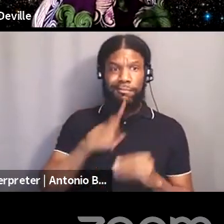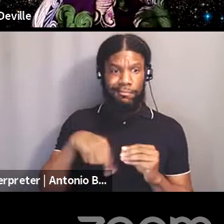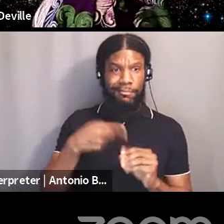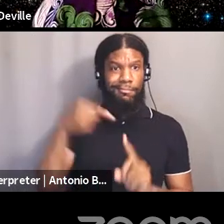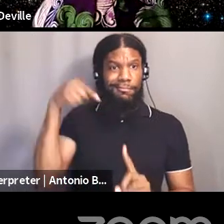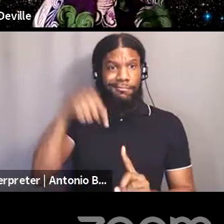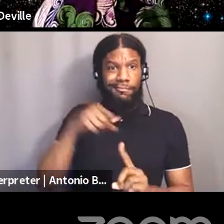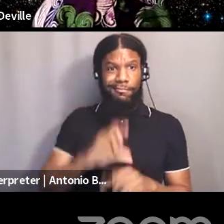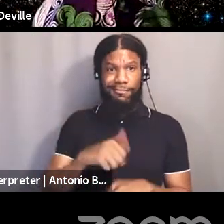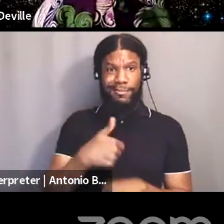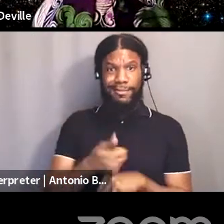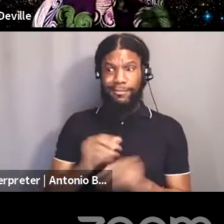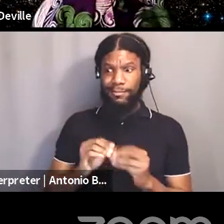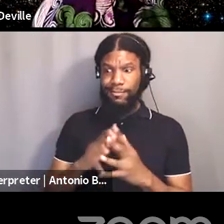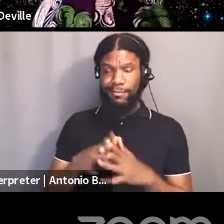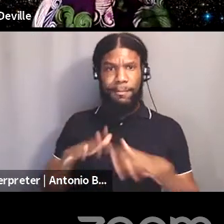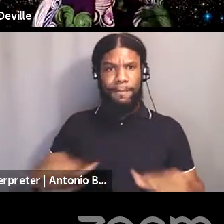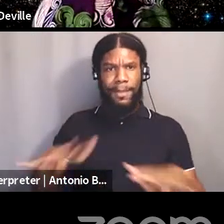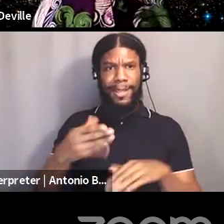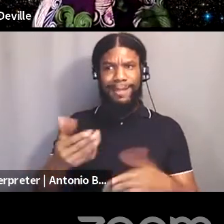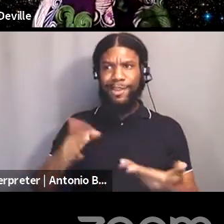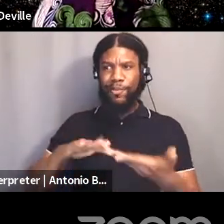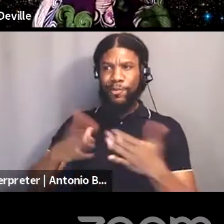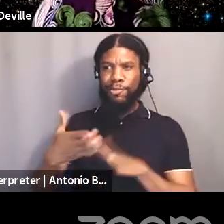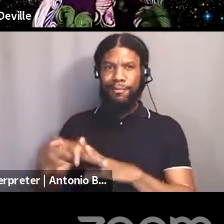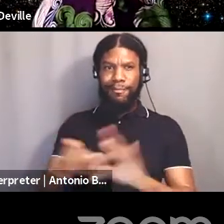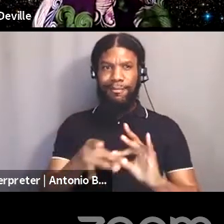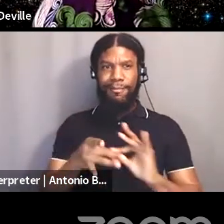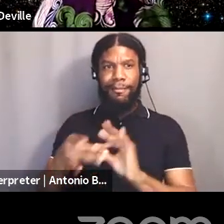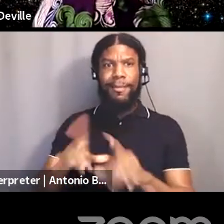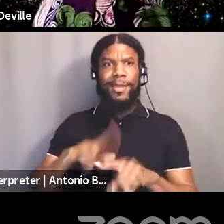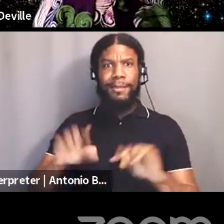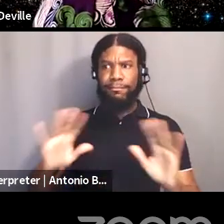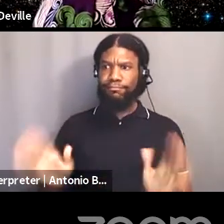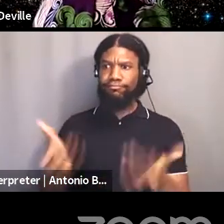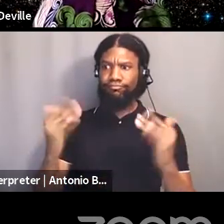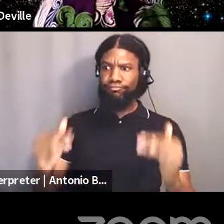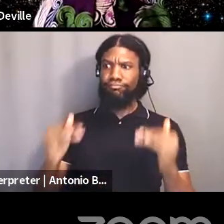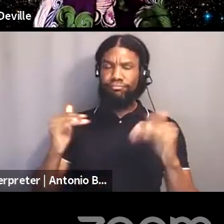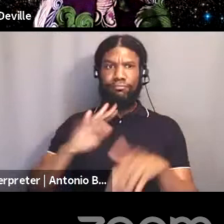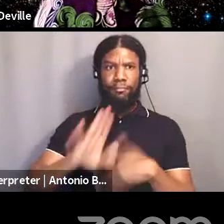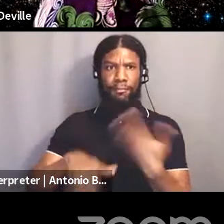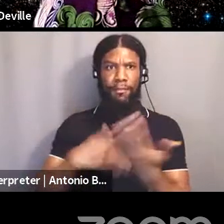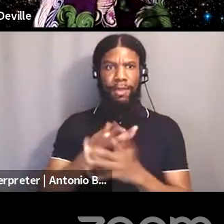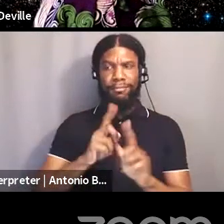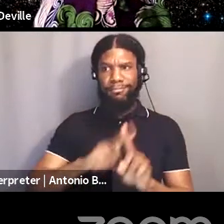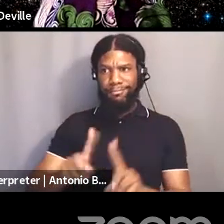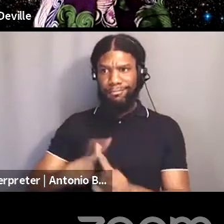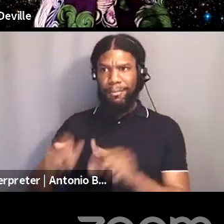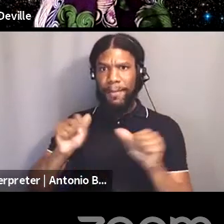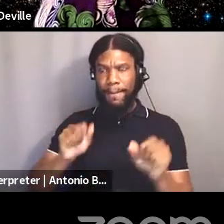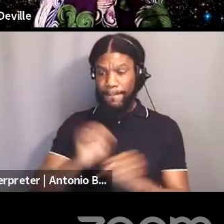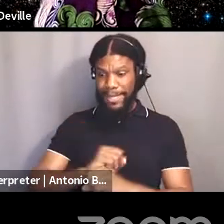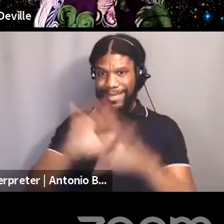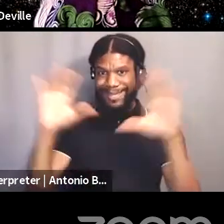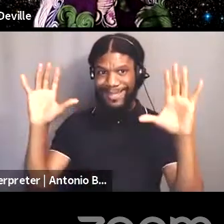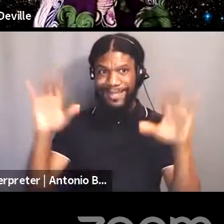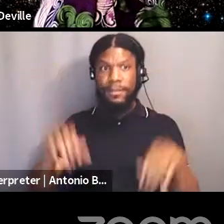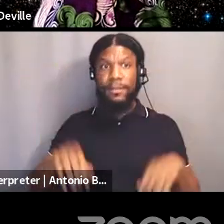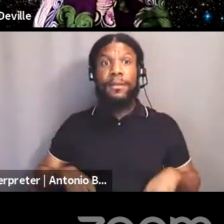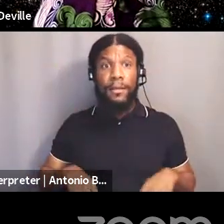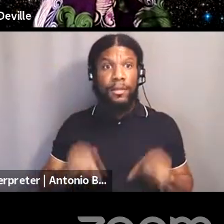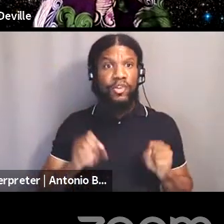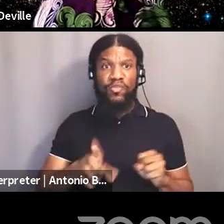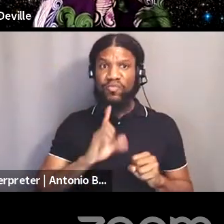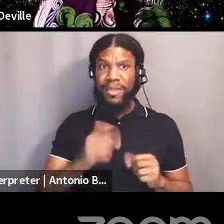community, but also to kind of lift up and consider all the possibilities there. With that, we